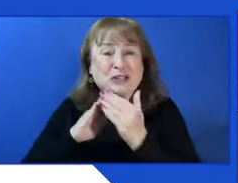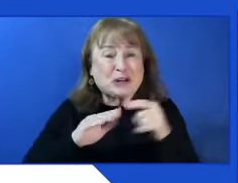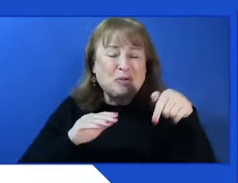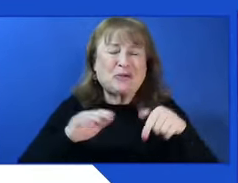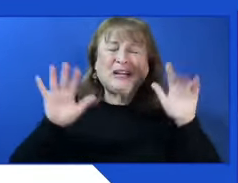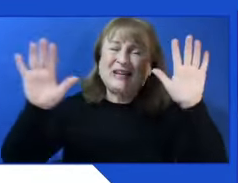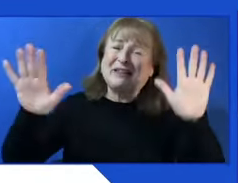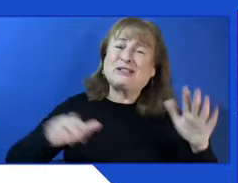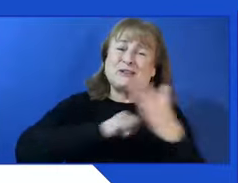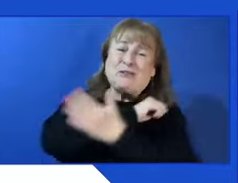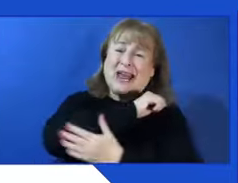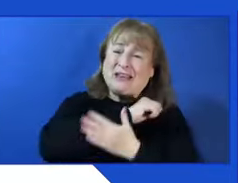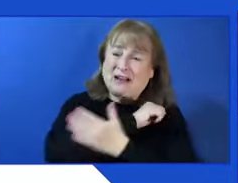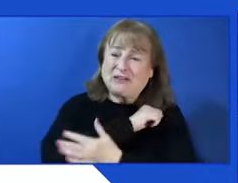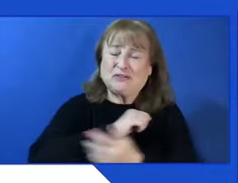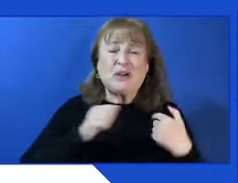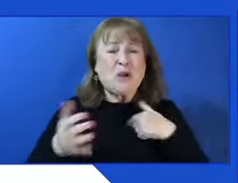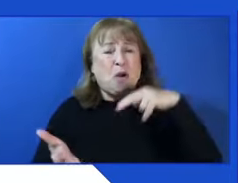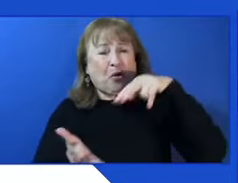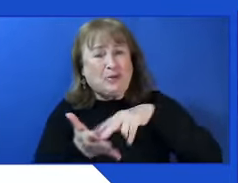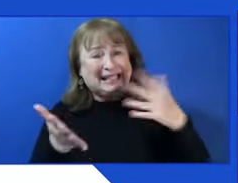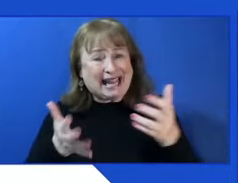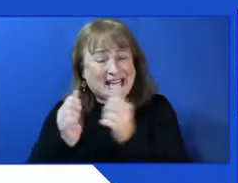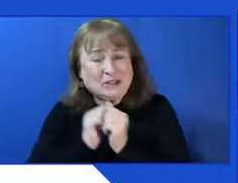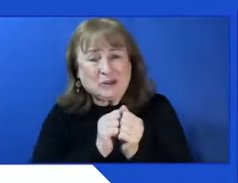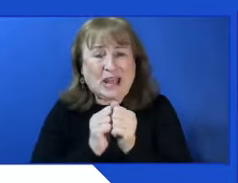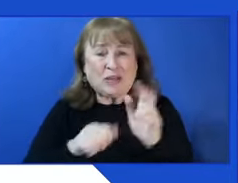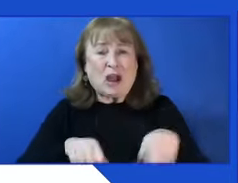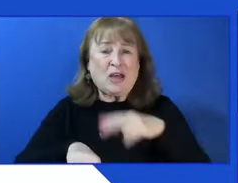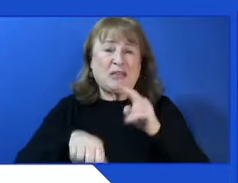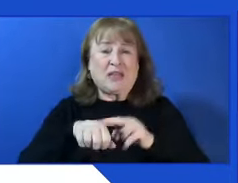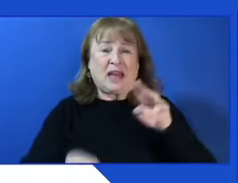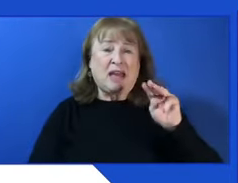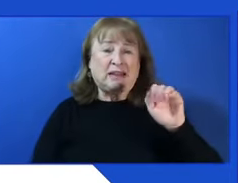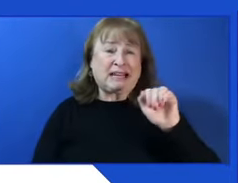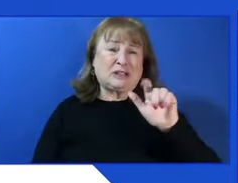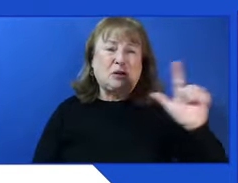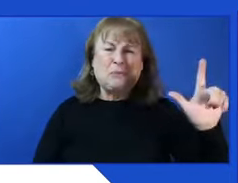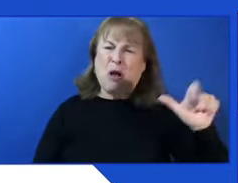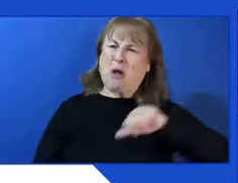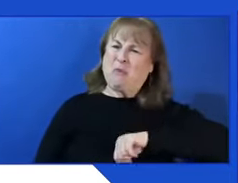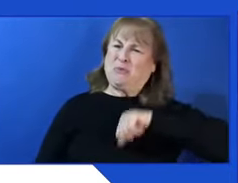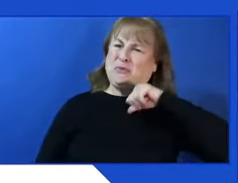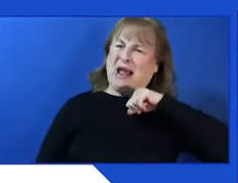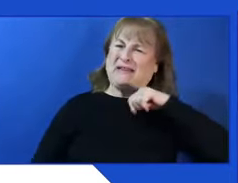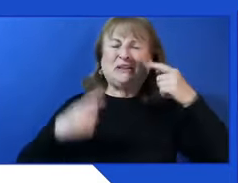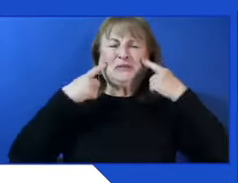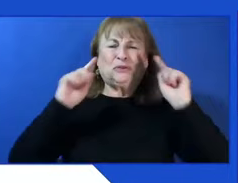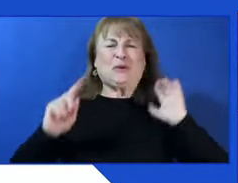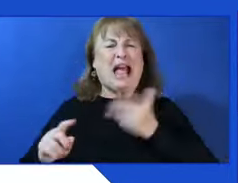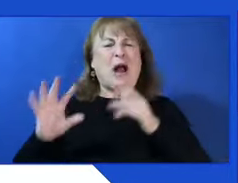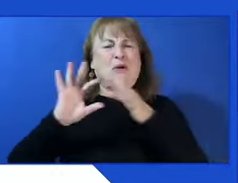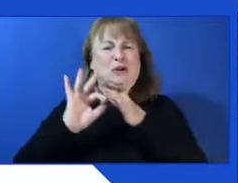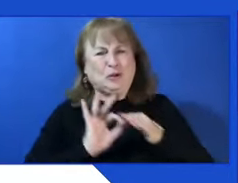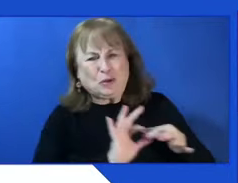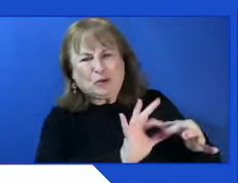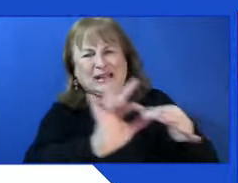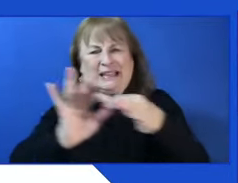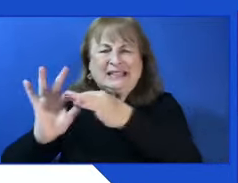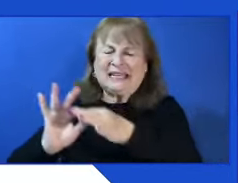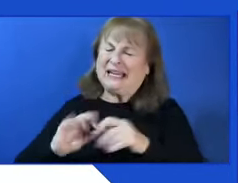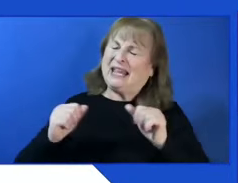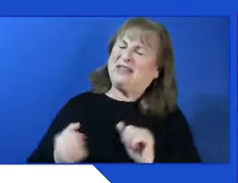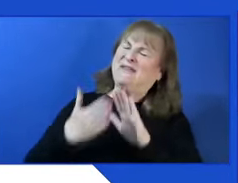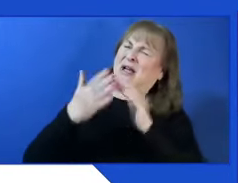country. We stand here together on the National Mall proudly to declare our unity in face of the